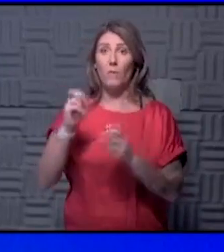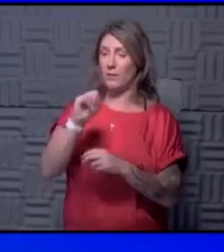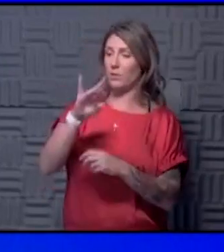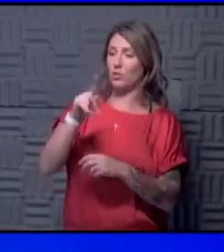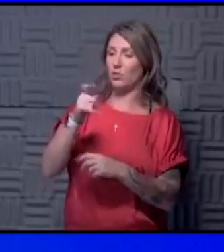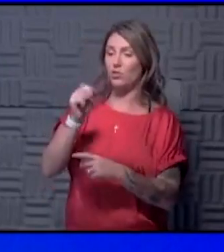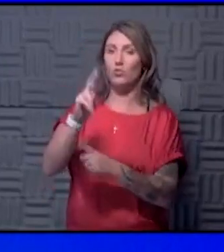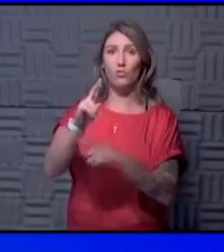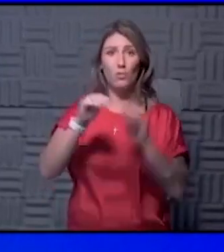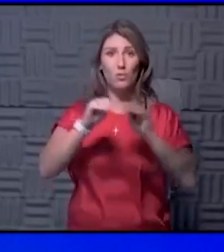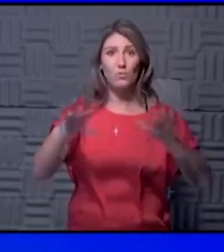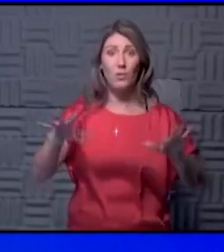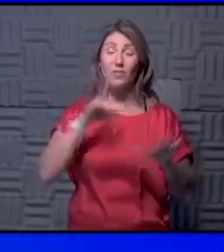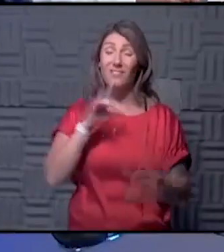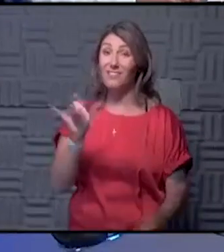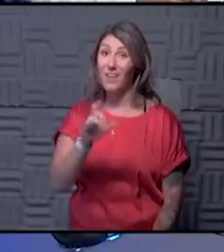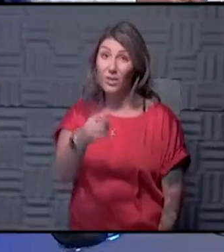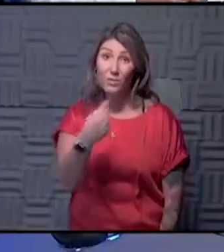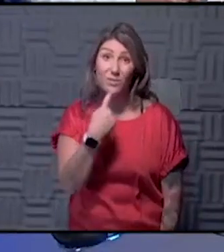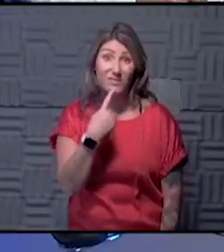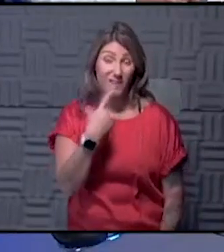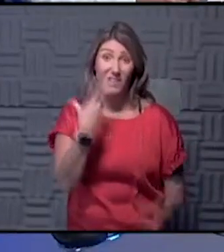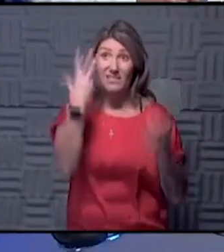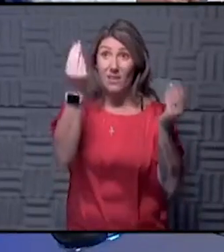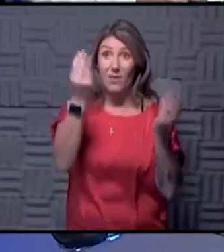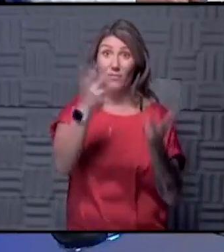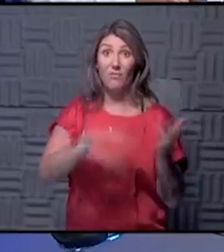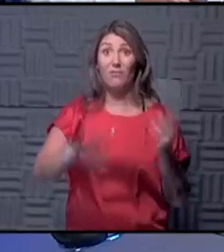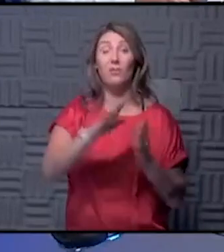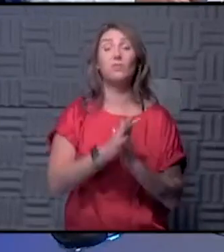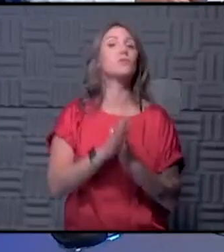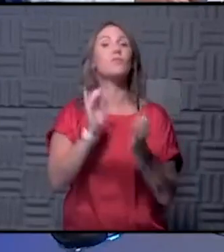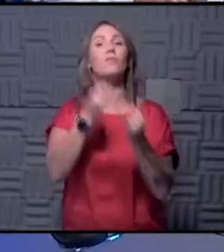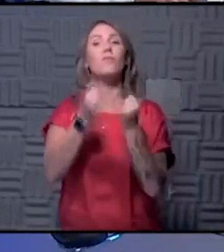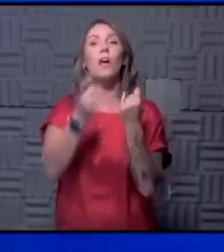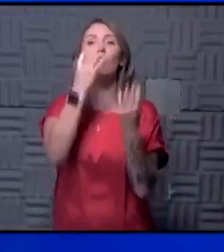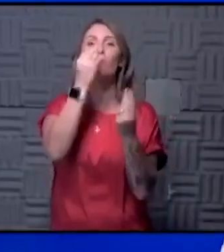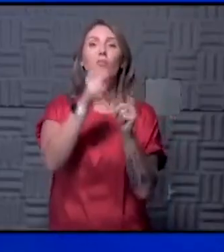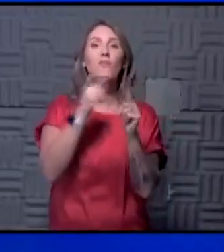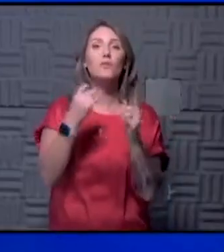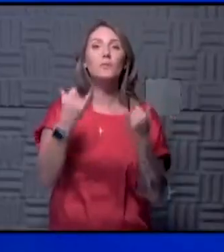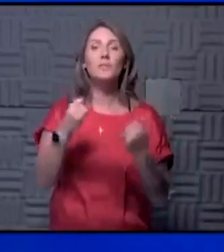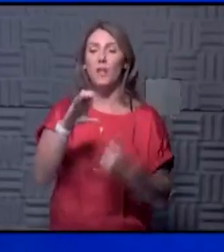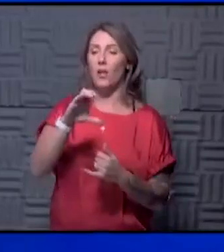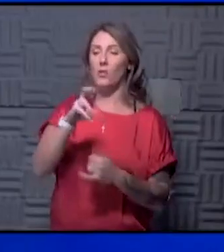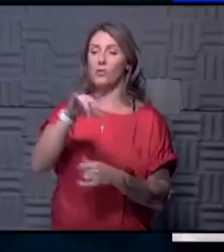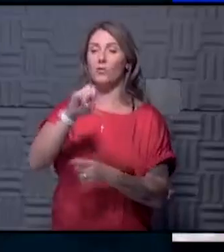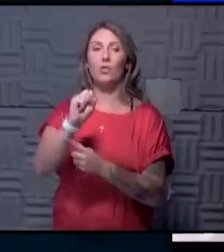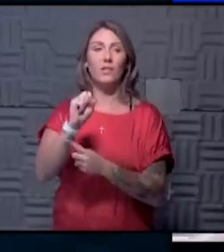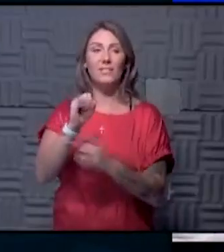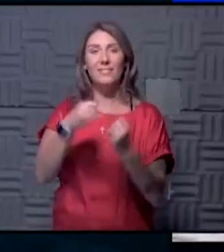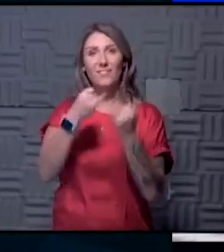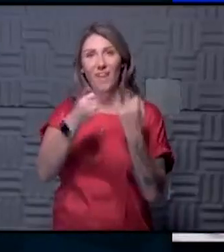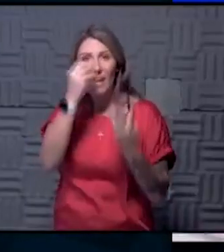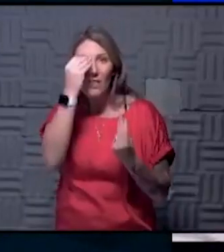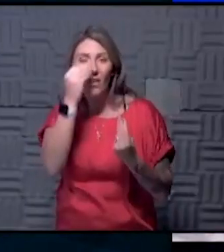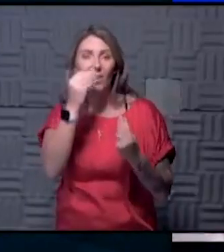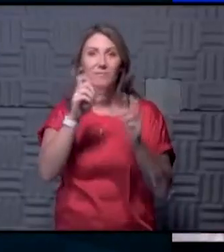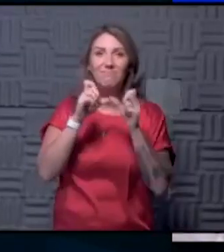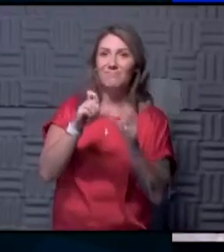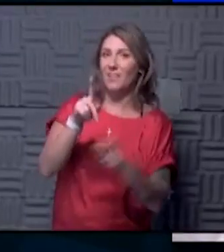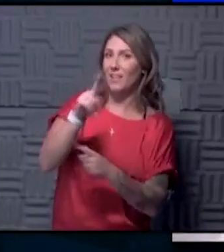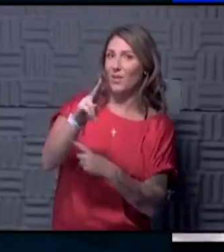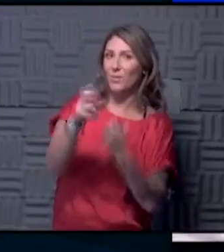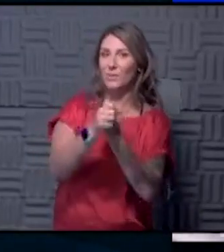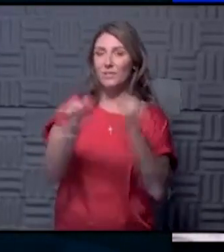So it is out there, just as you said. Okay. All right, so final thoughts from today. Chris Wilson, final things. What are we going to do to keep KU safe